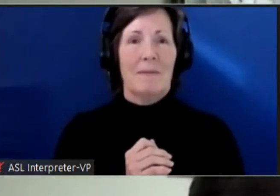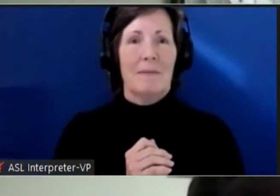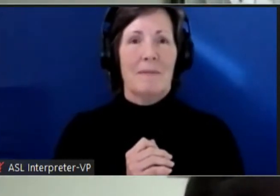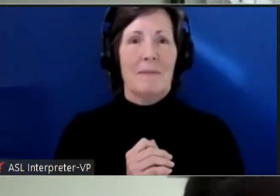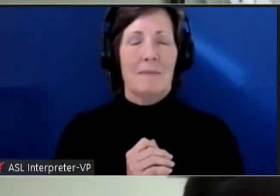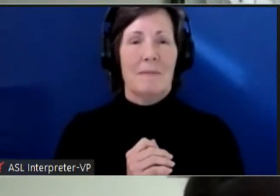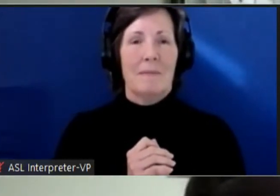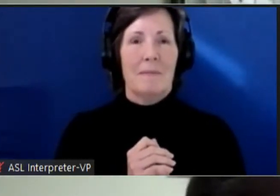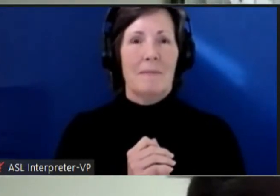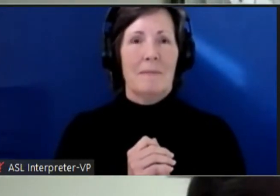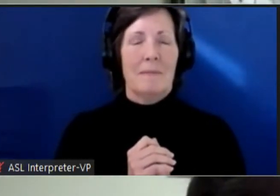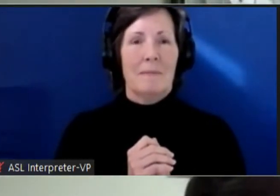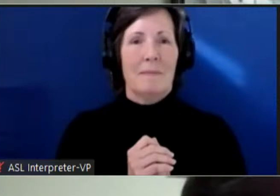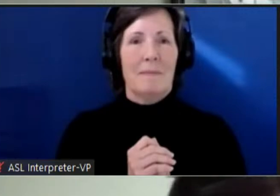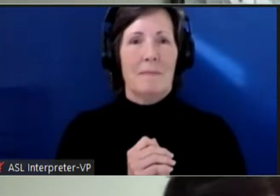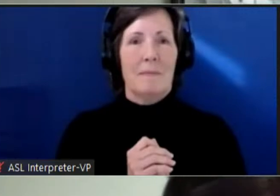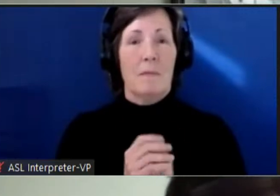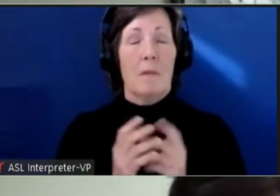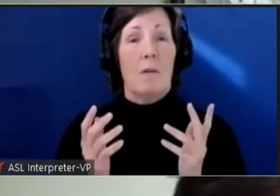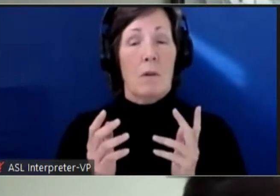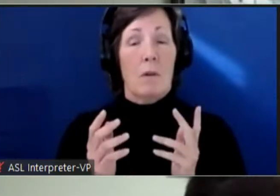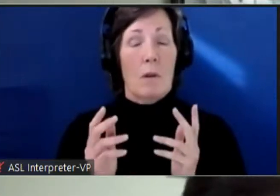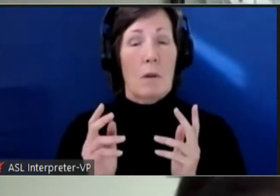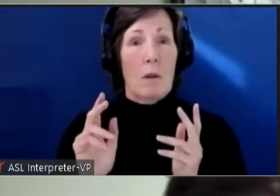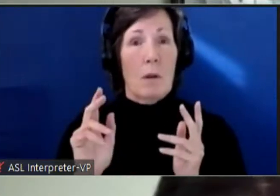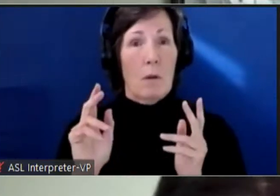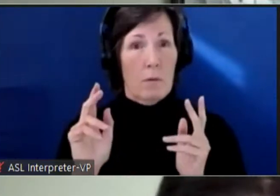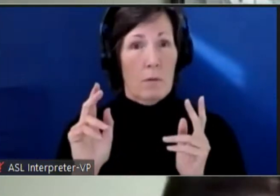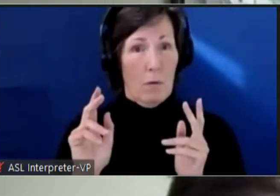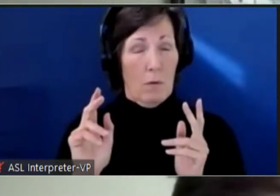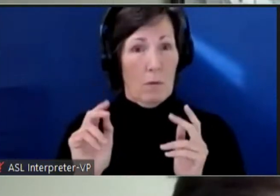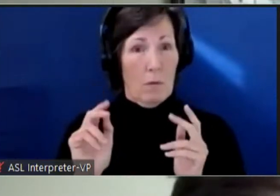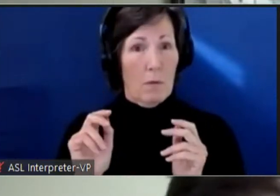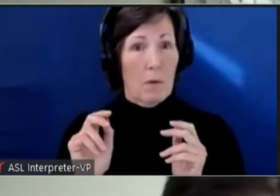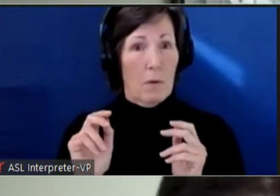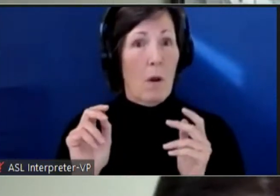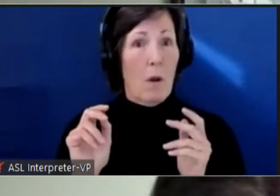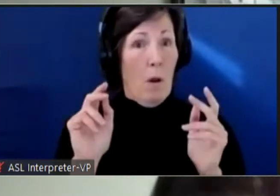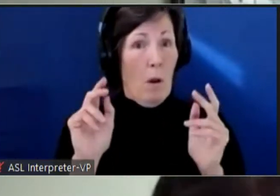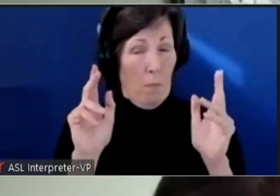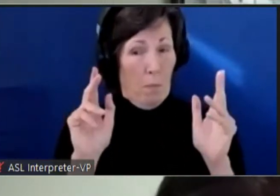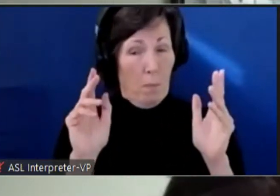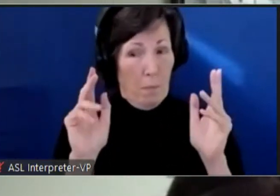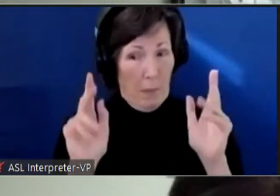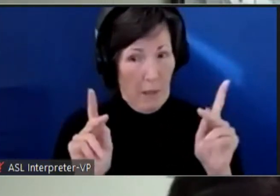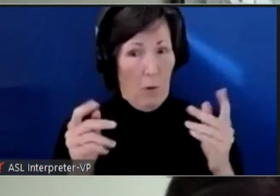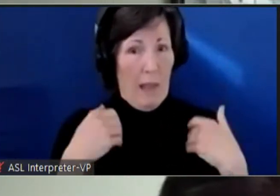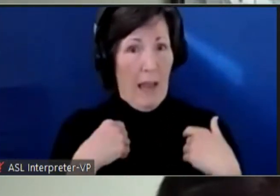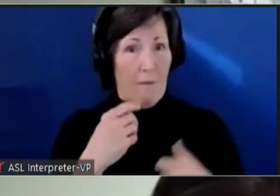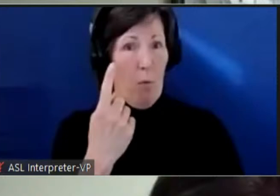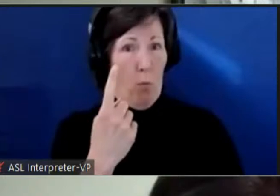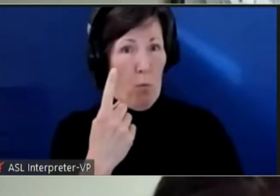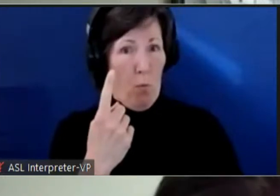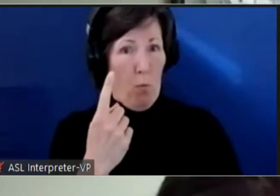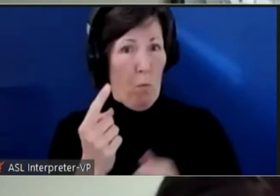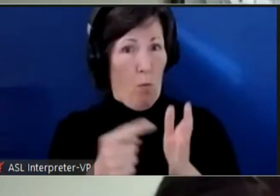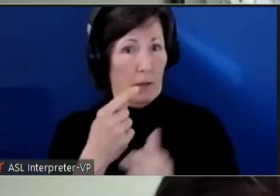this is for those people who have had one dose of vaccine,